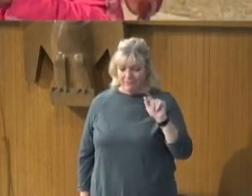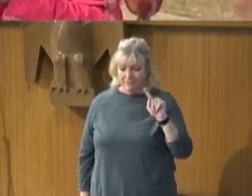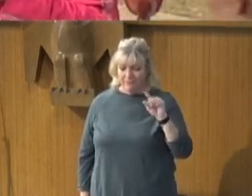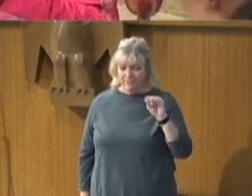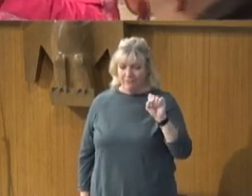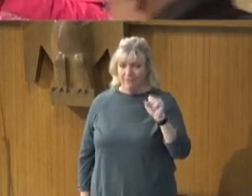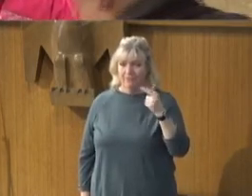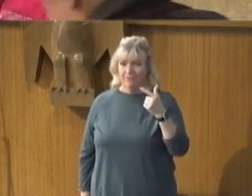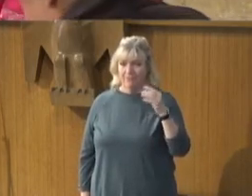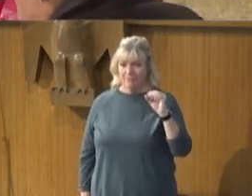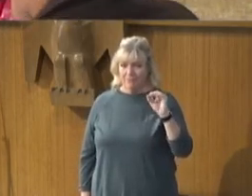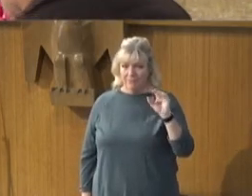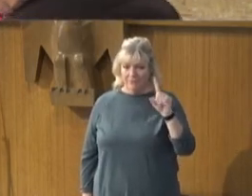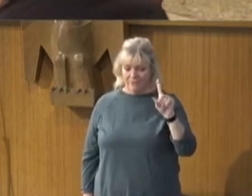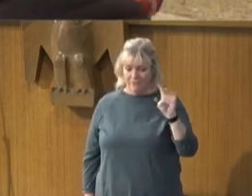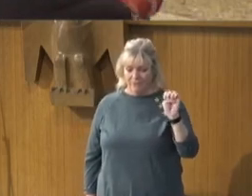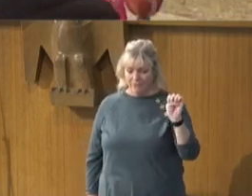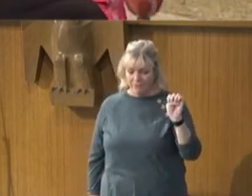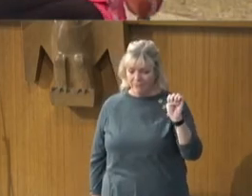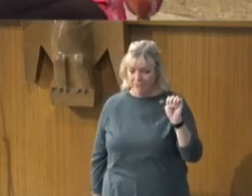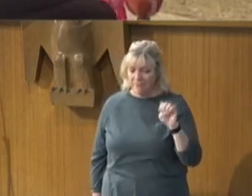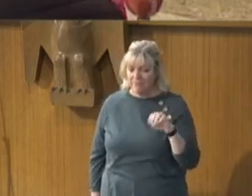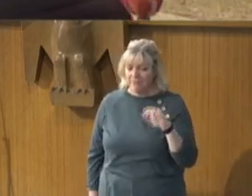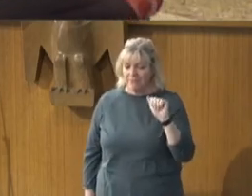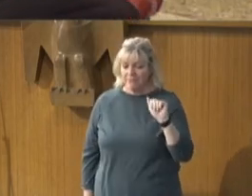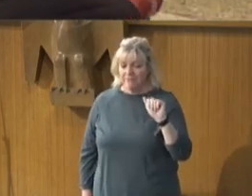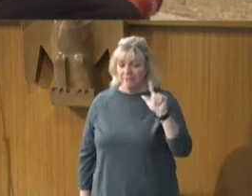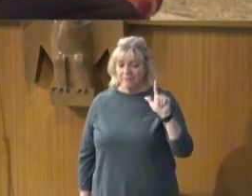Jane Pilatos Good.